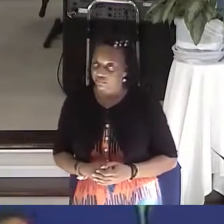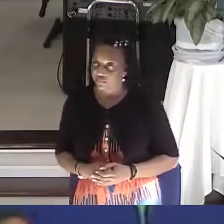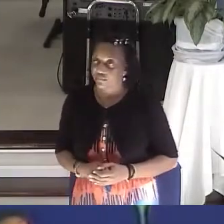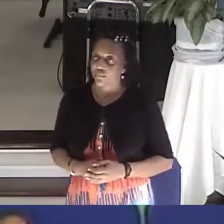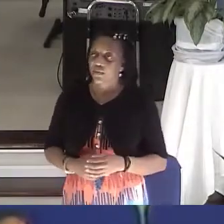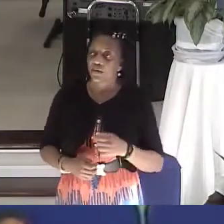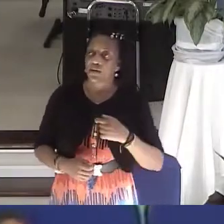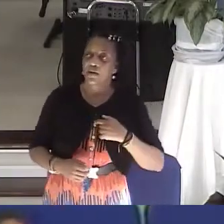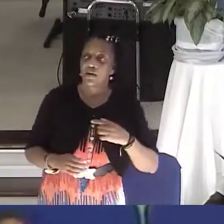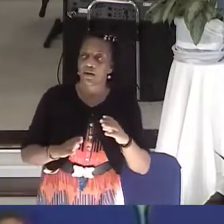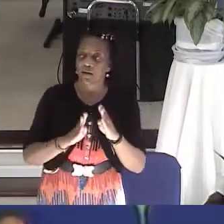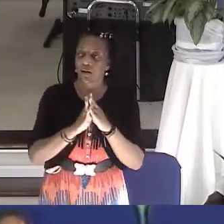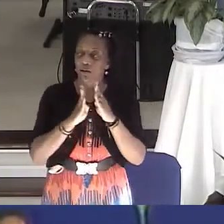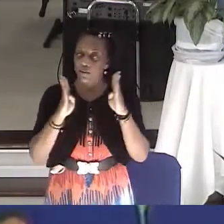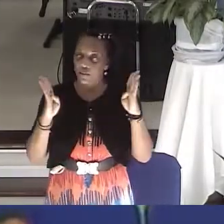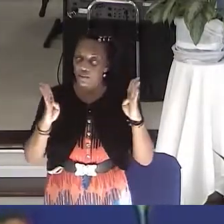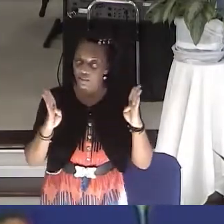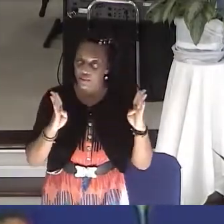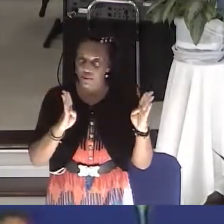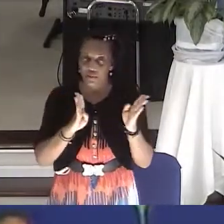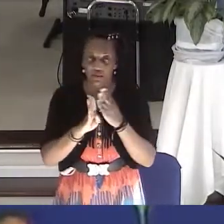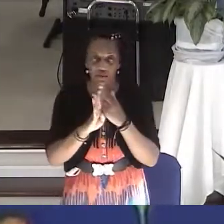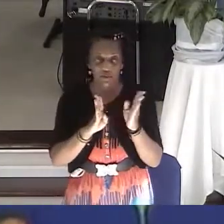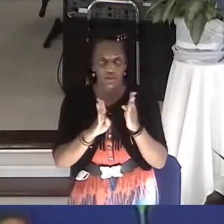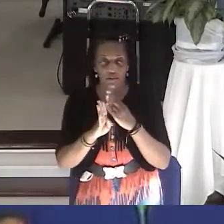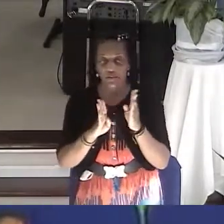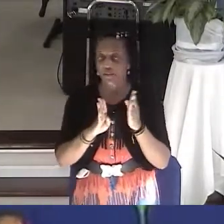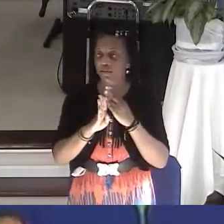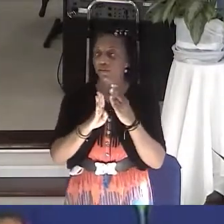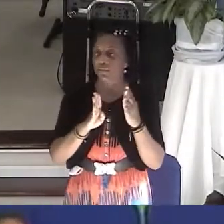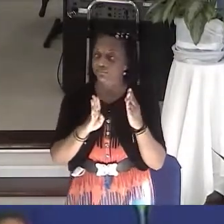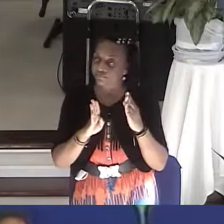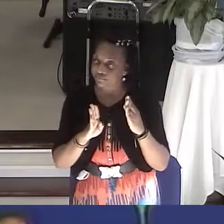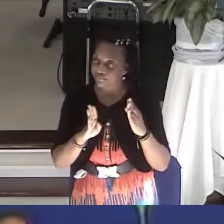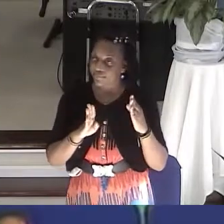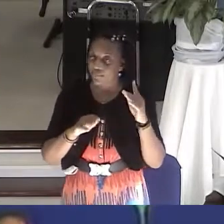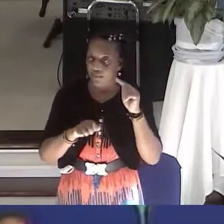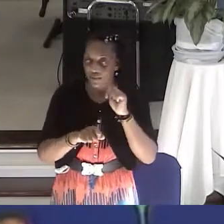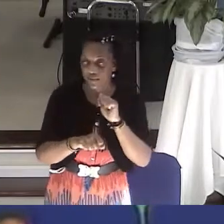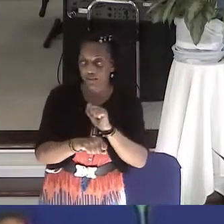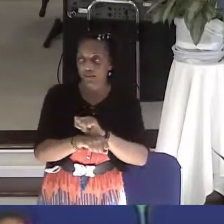dwell. As I open the door to the